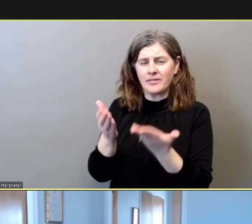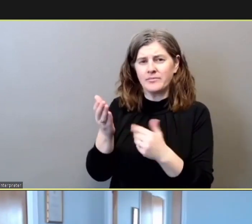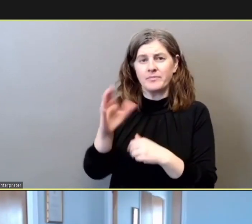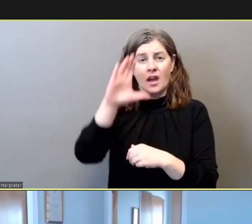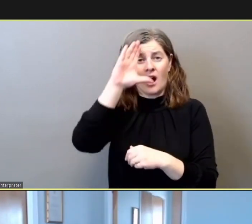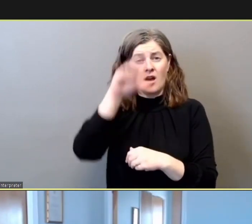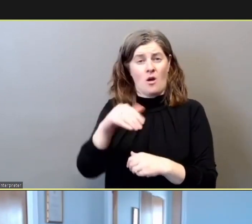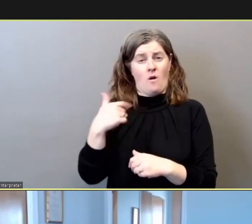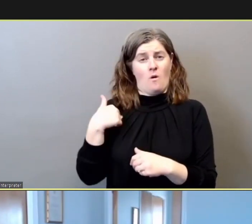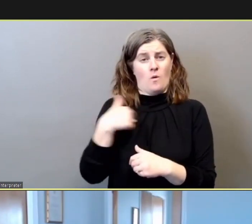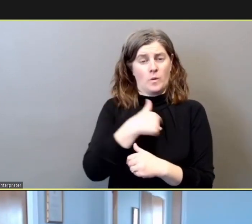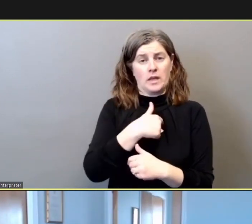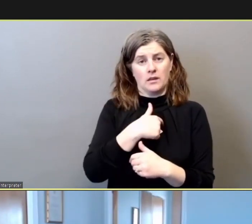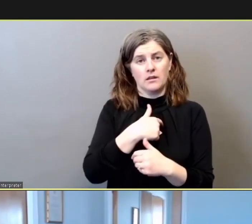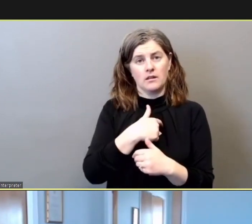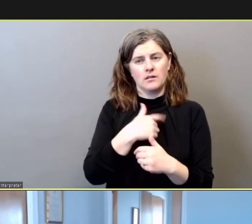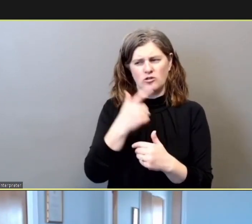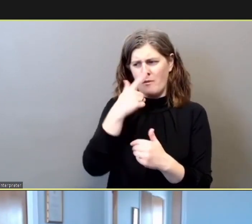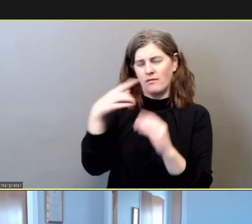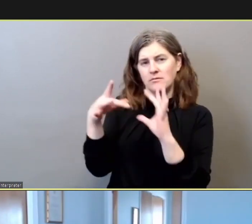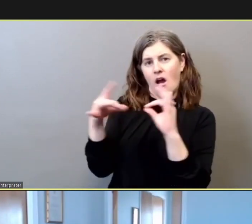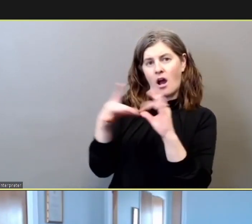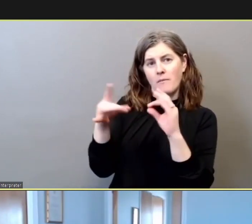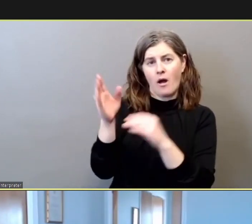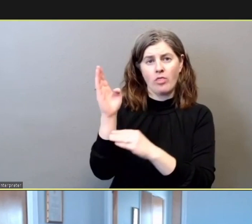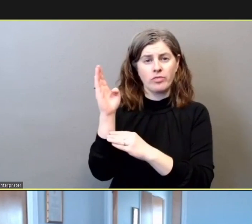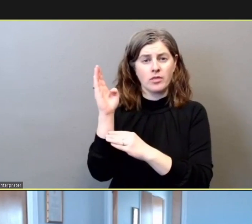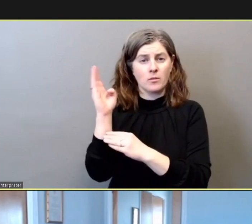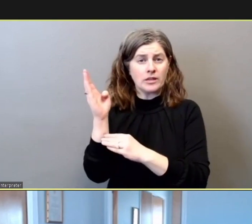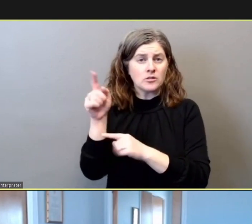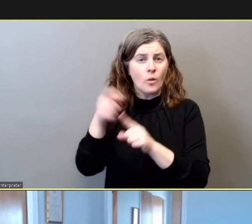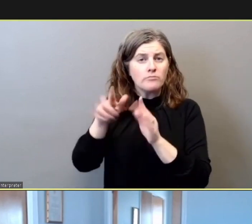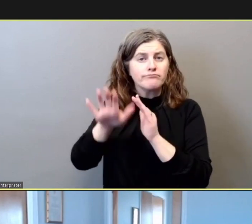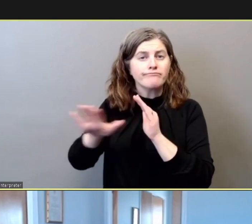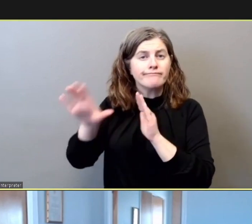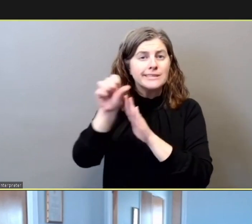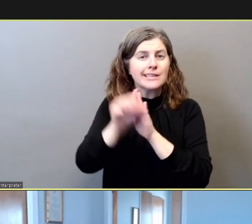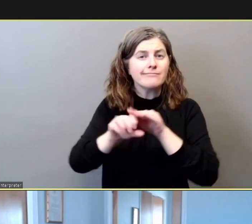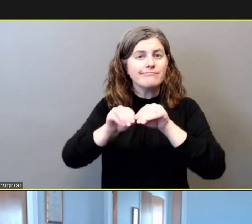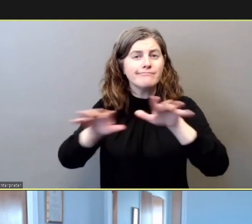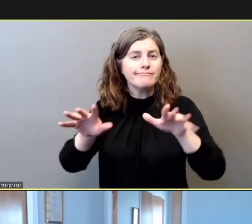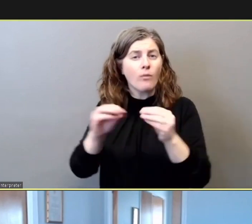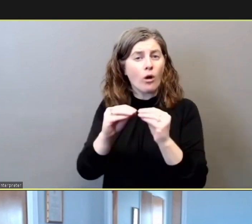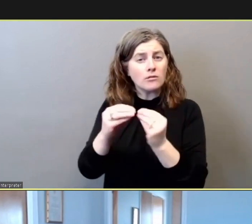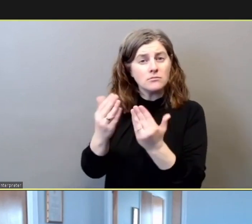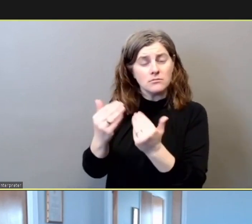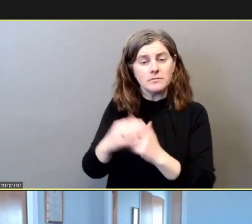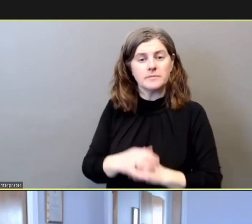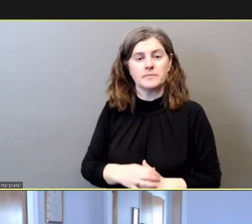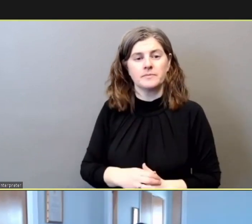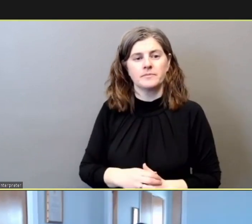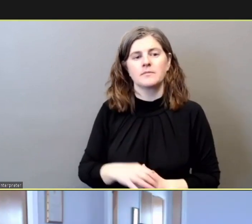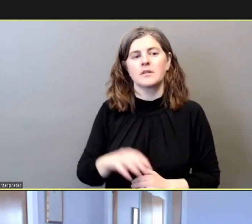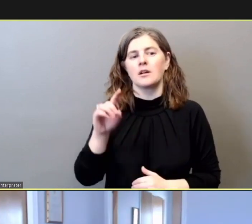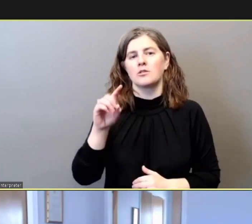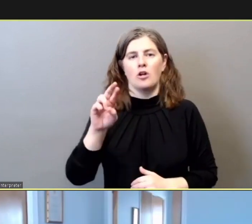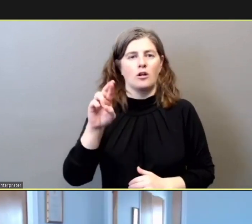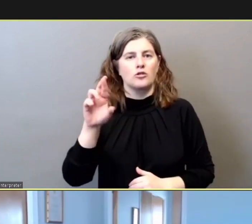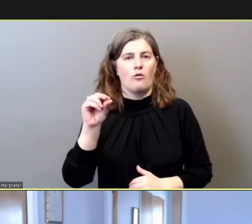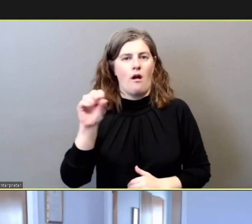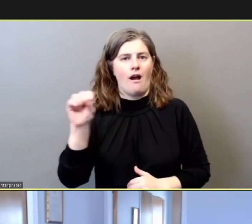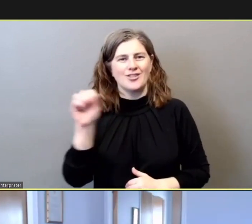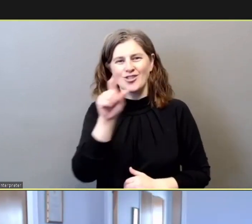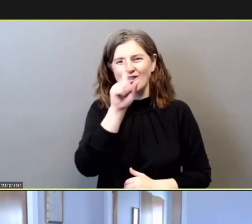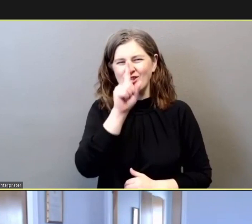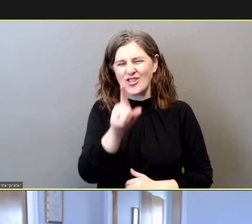we are doing. Maybe you could talk about the presentations we're doing around the state too on this topic. Sure.